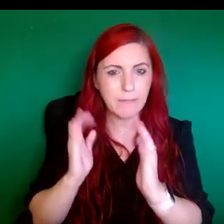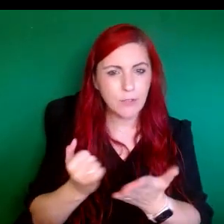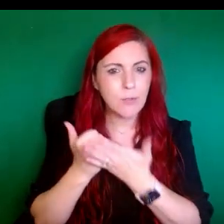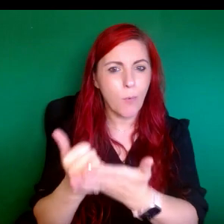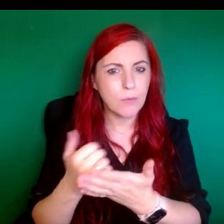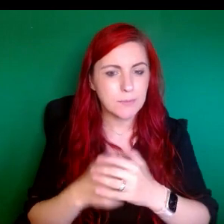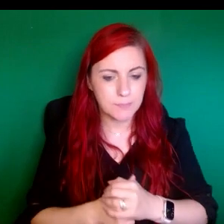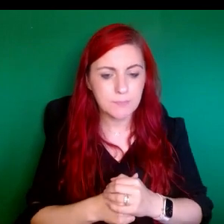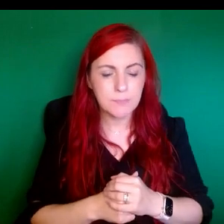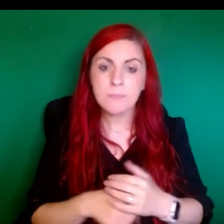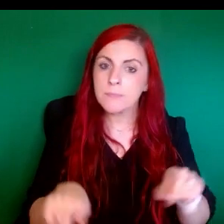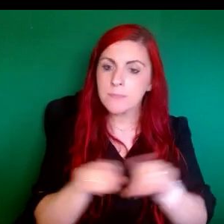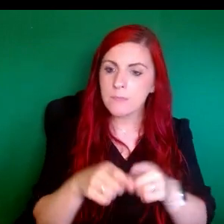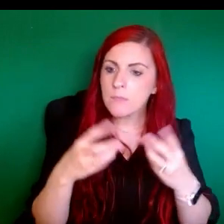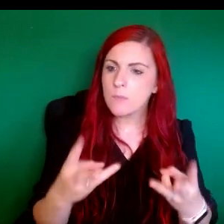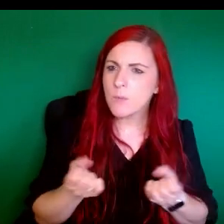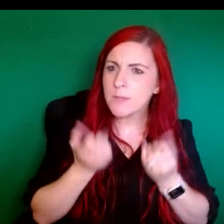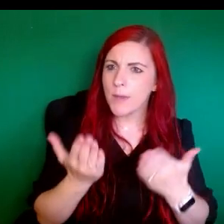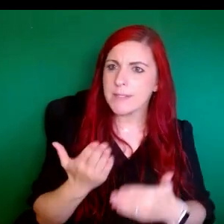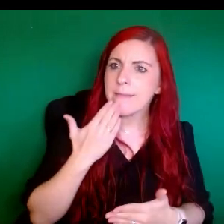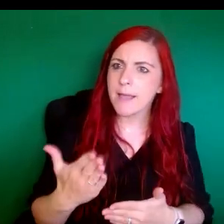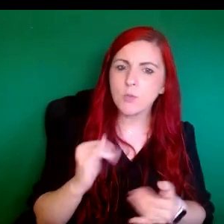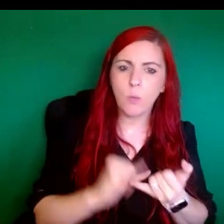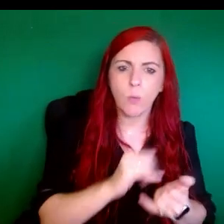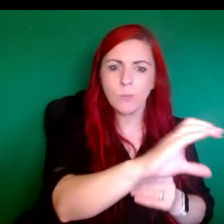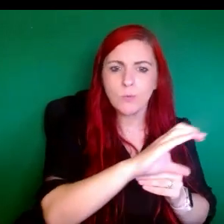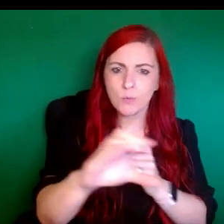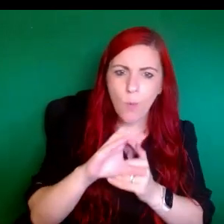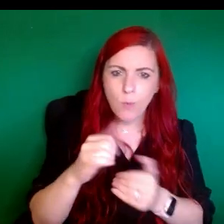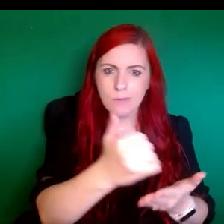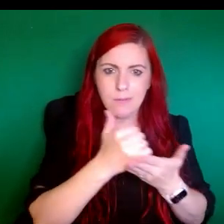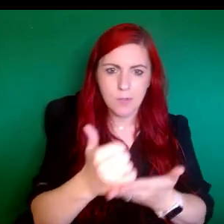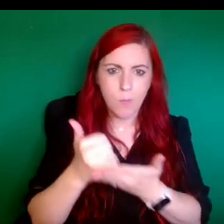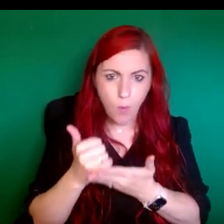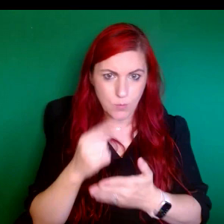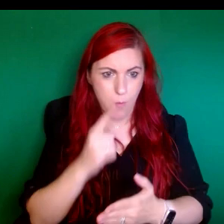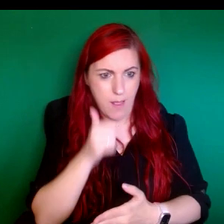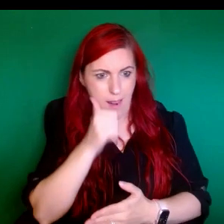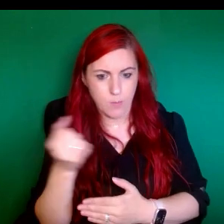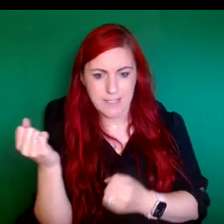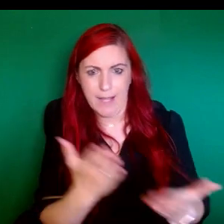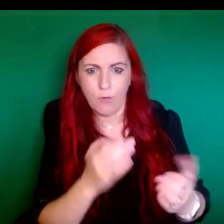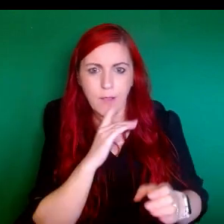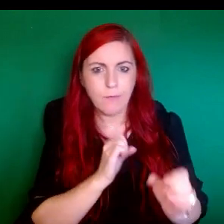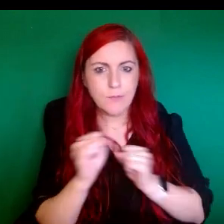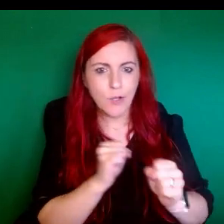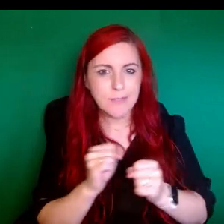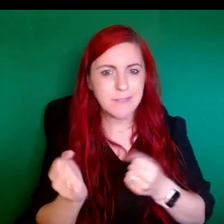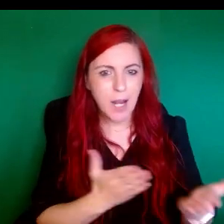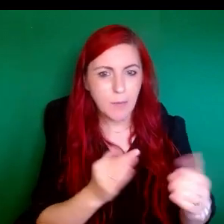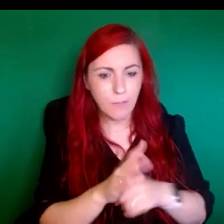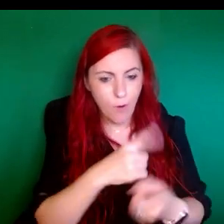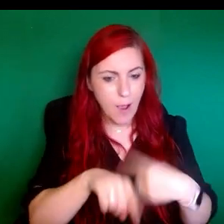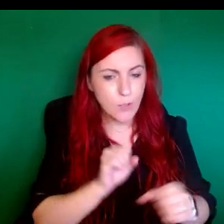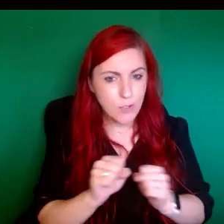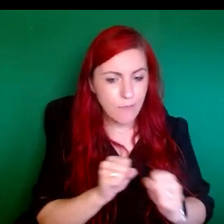thanks to our donors and supporters who enable the delivery and further development of our services. The philanthropic funding of Solas Óg, which you can